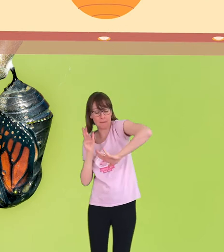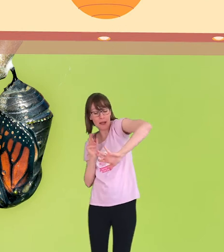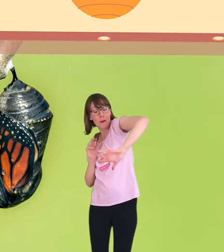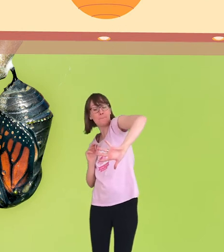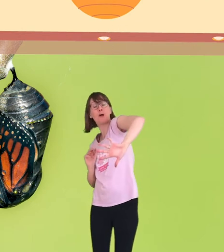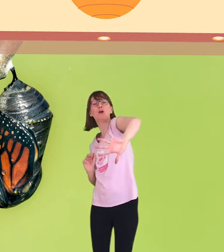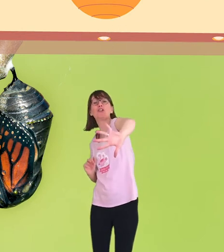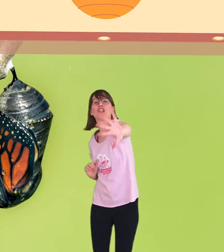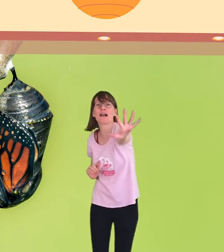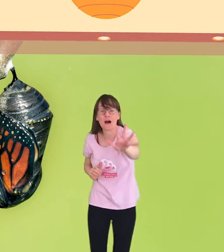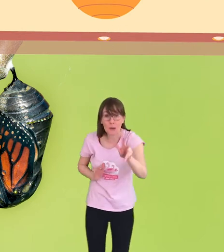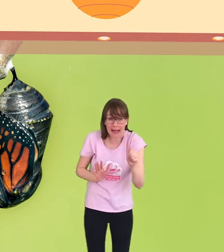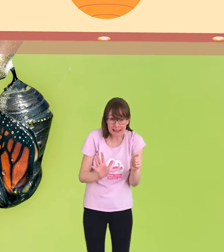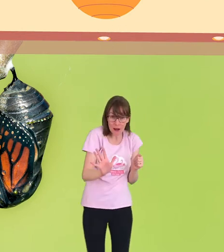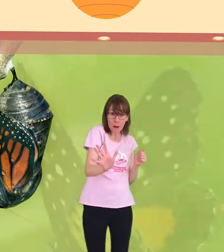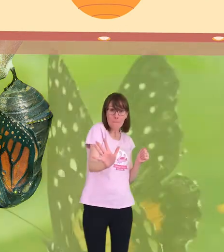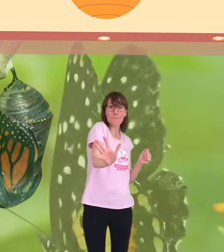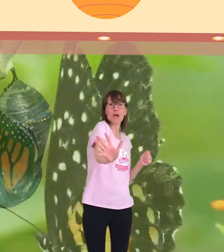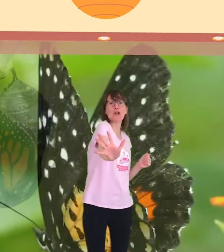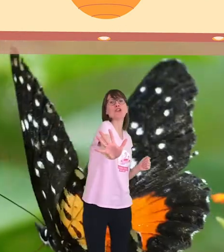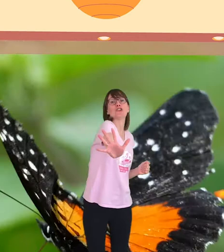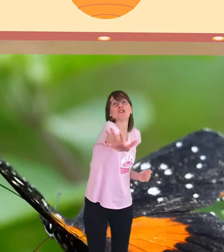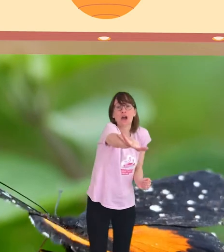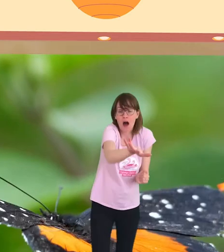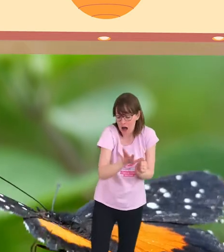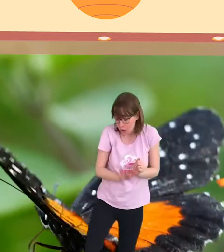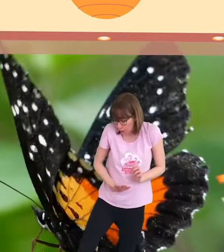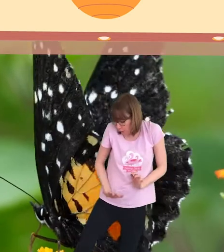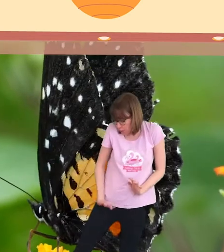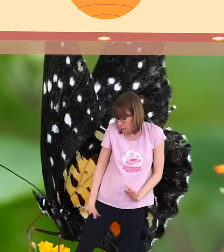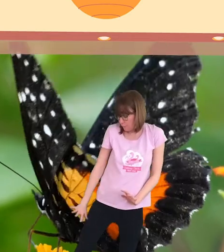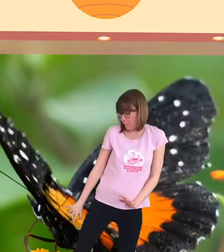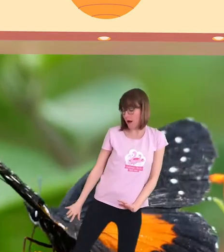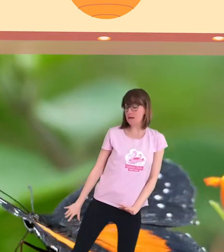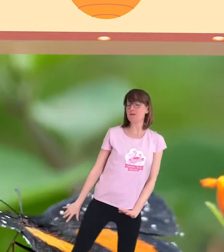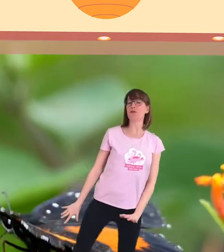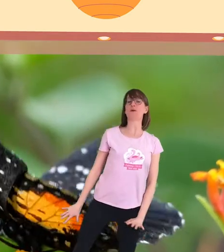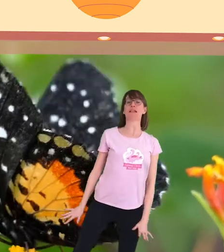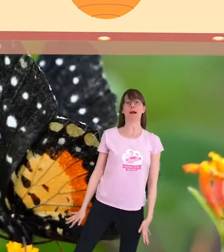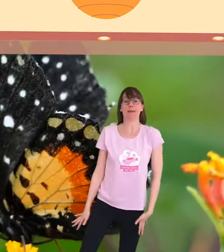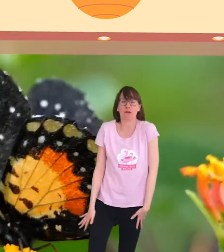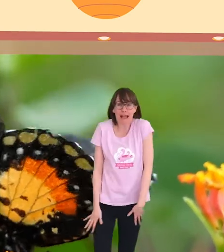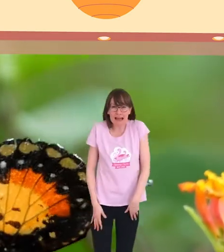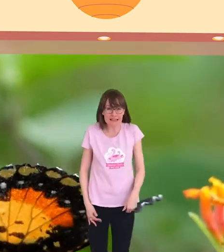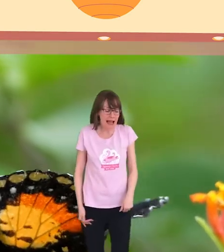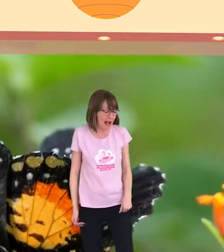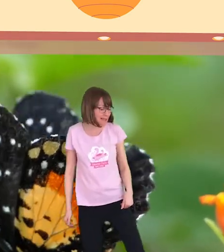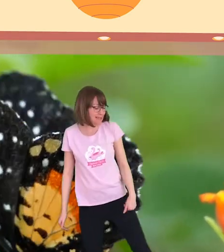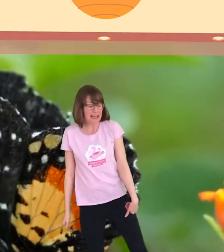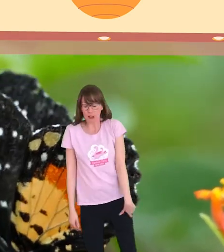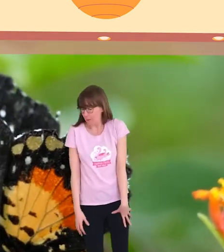this time. Pushing our way, push. You could push with different parts of your body. It might be your